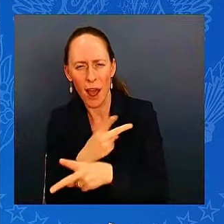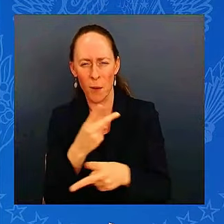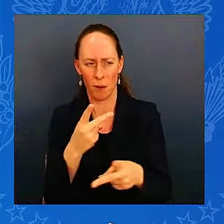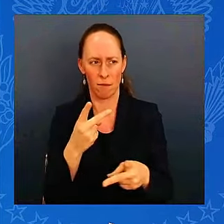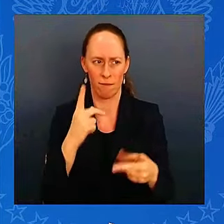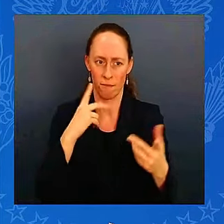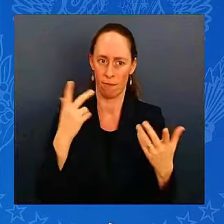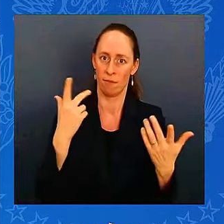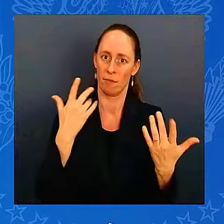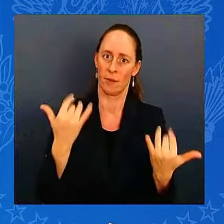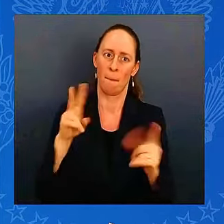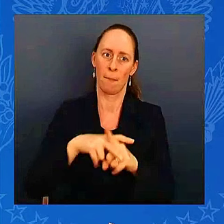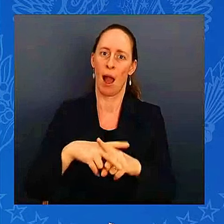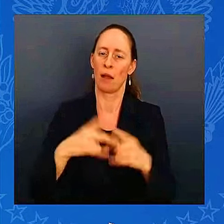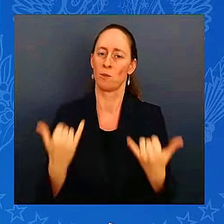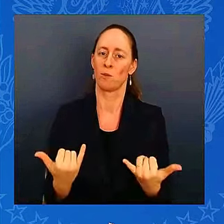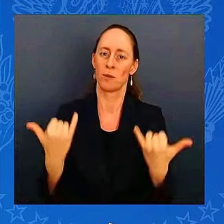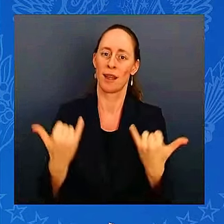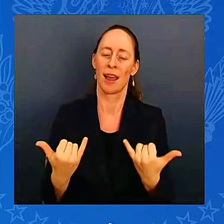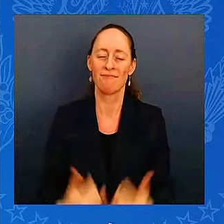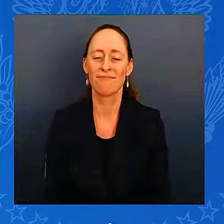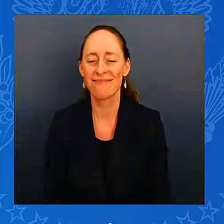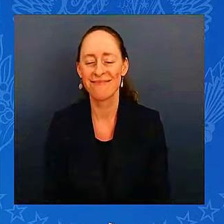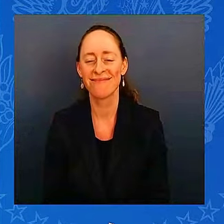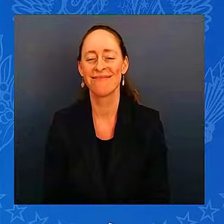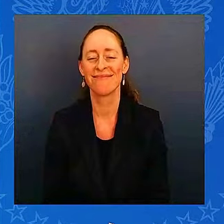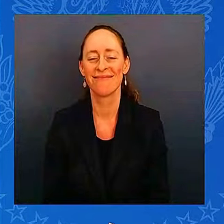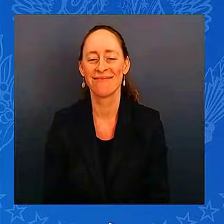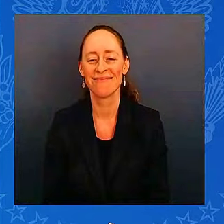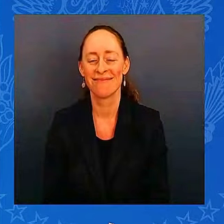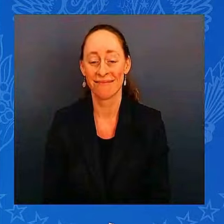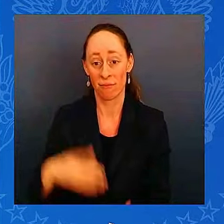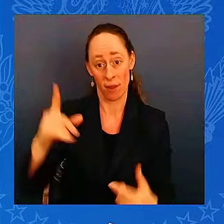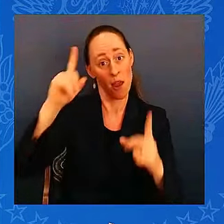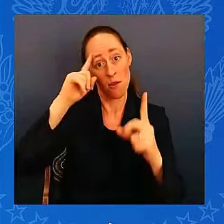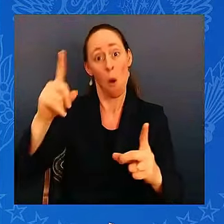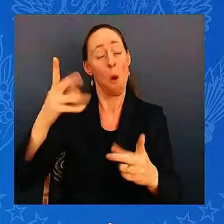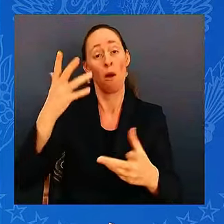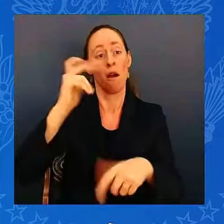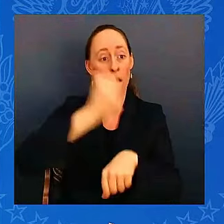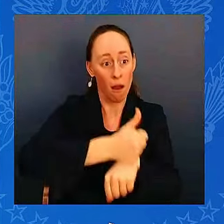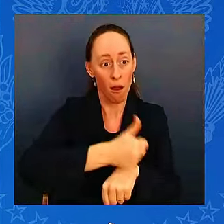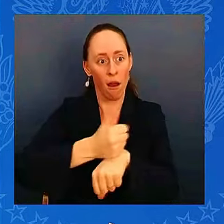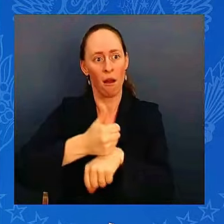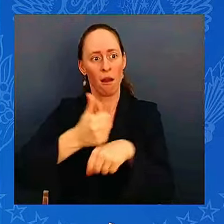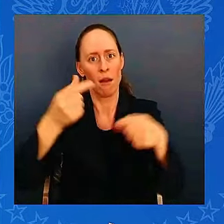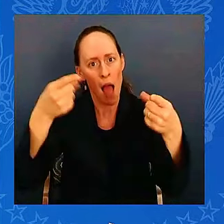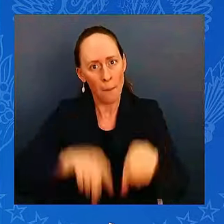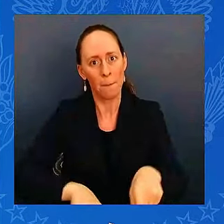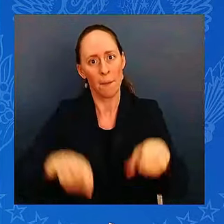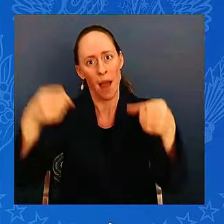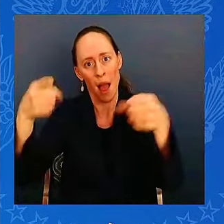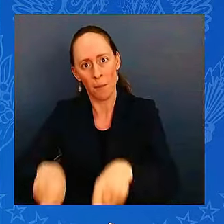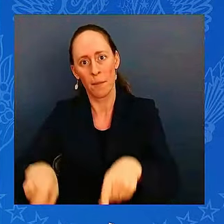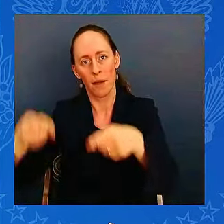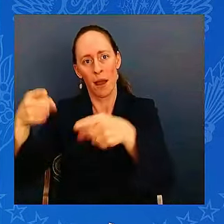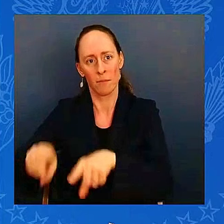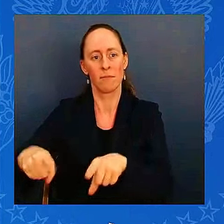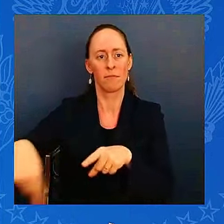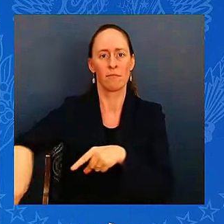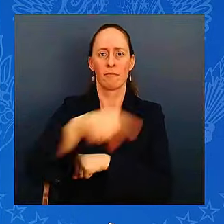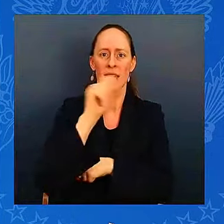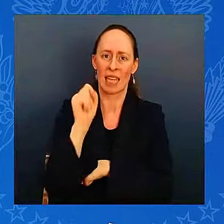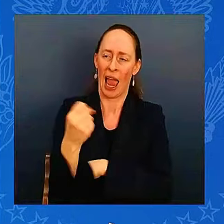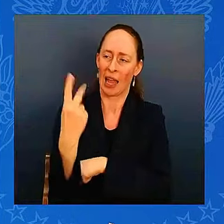helps us implement those solutions so they can actually make a difference. Mike's superpower is